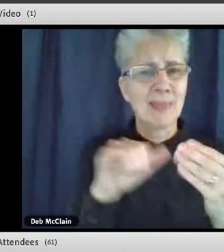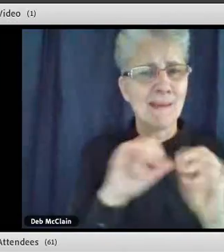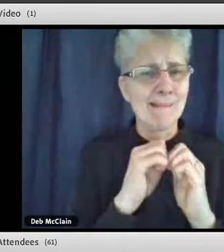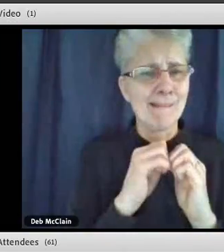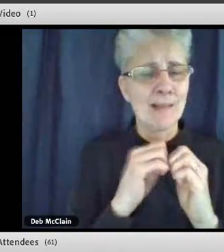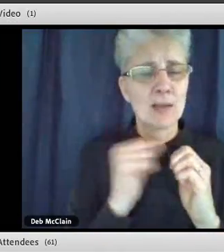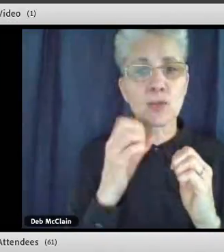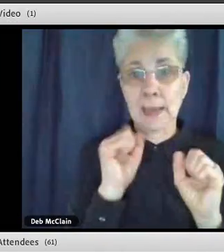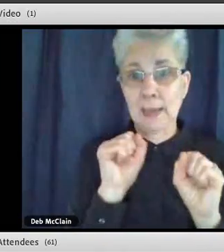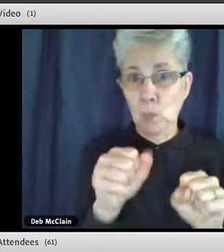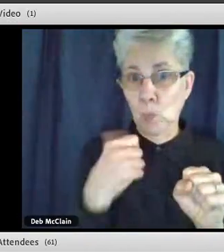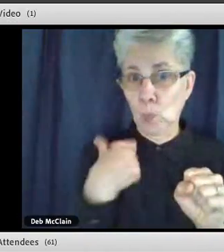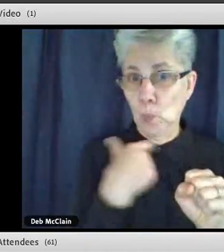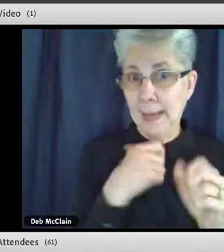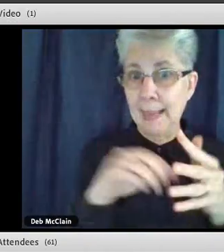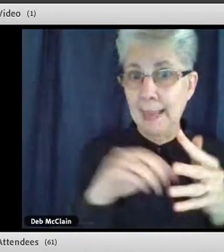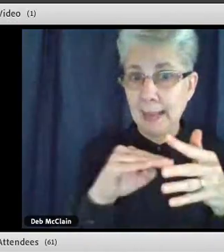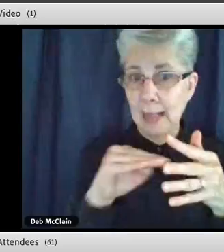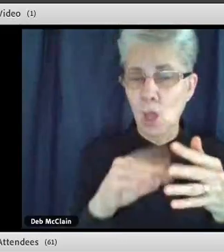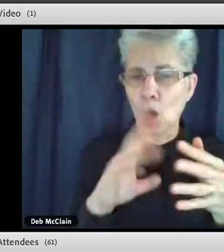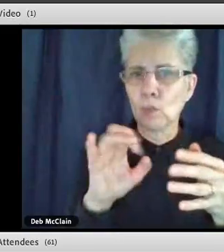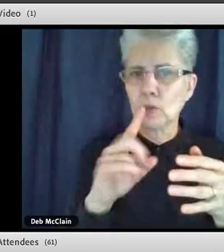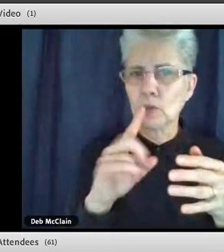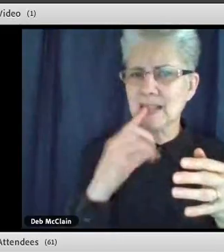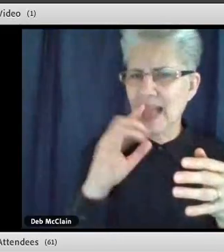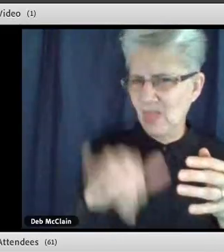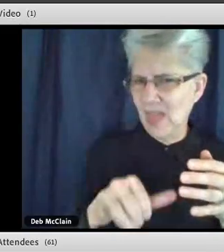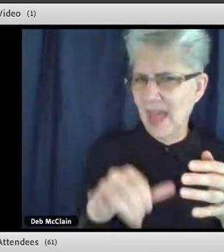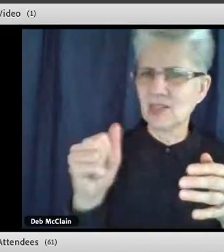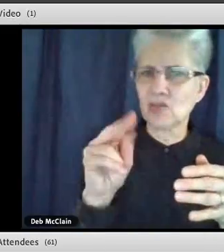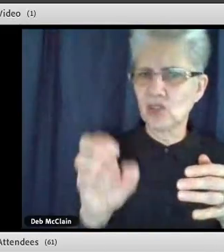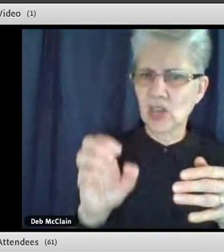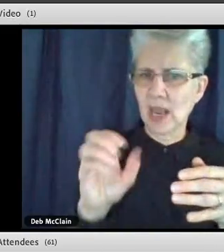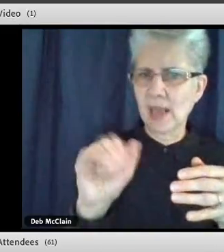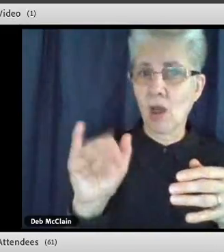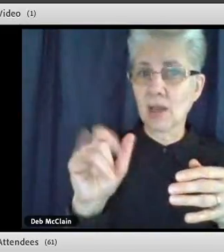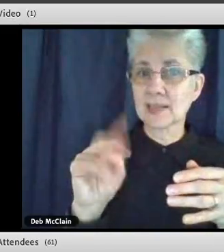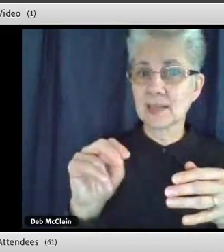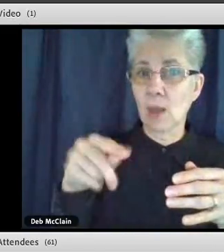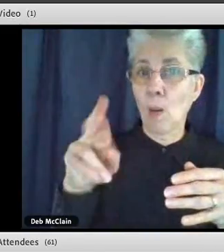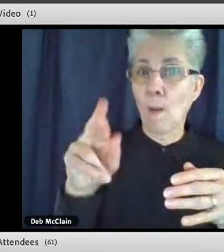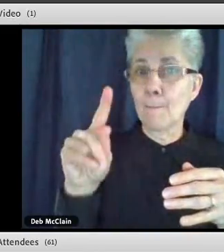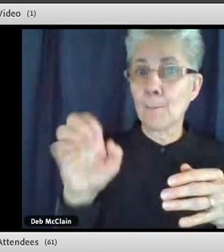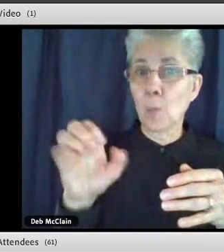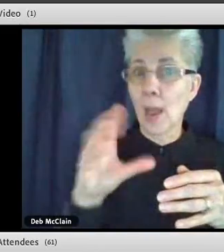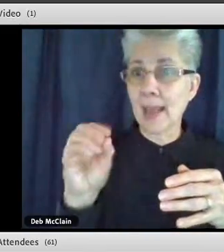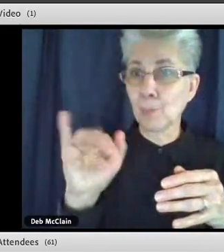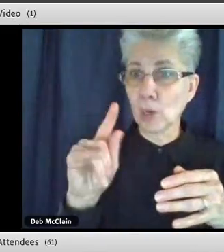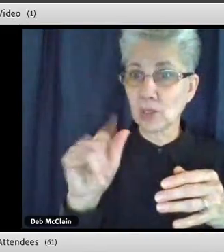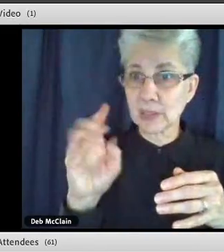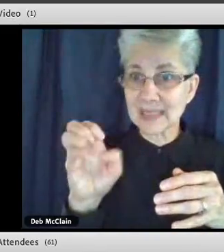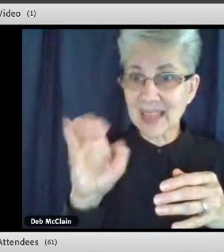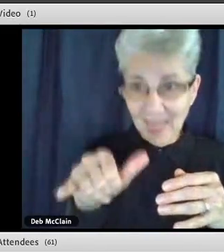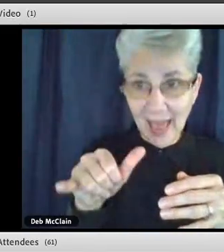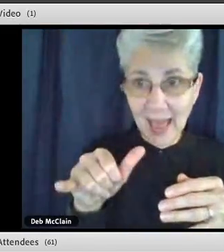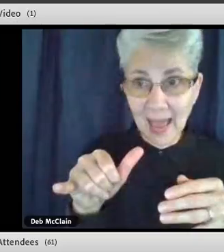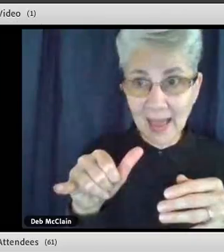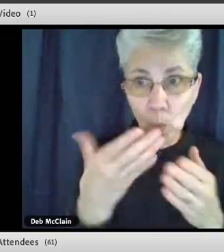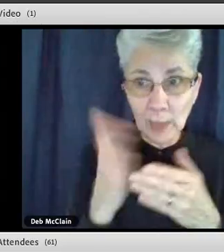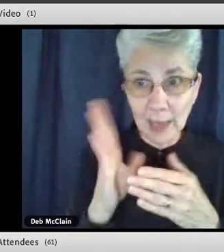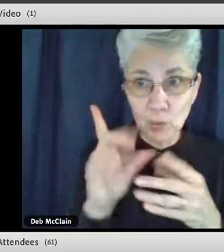can we in the catalog record say this is Jane Austen's Pride and Prejudice? Would that be okay to